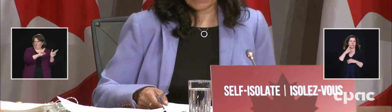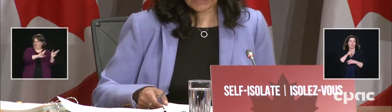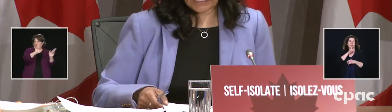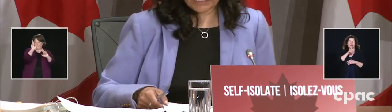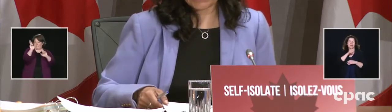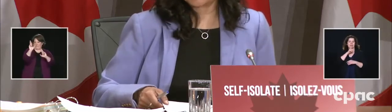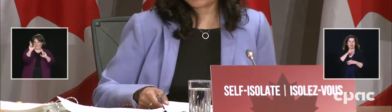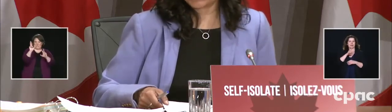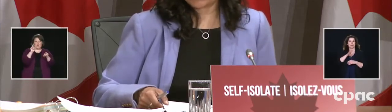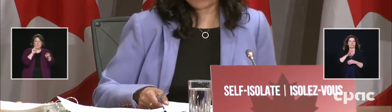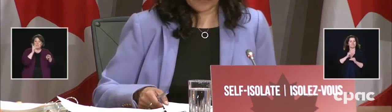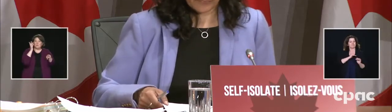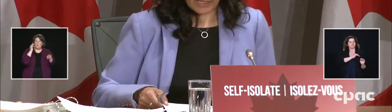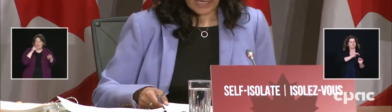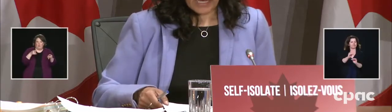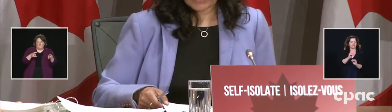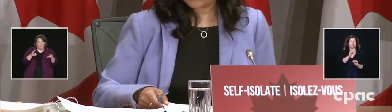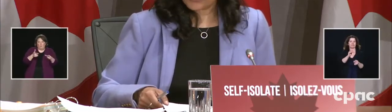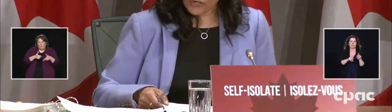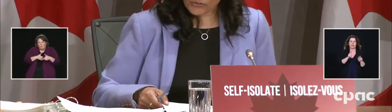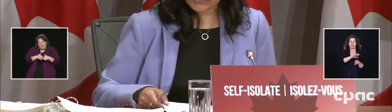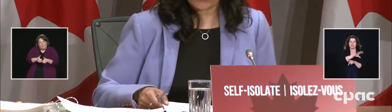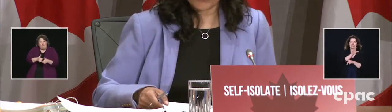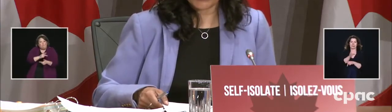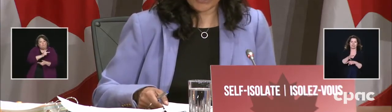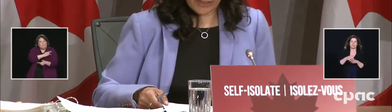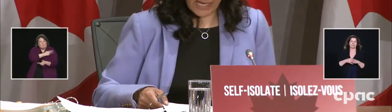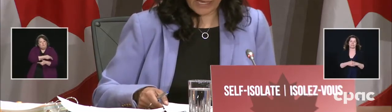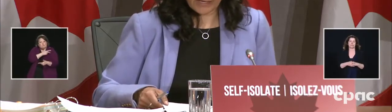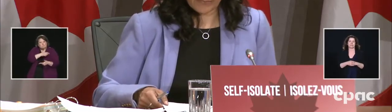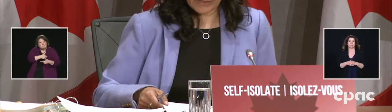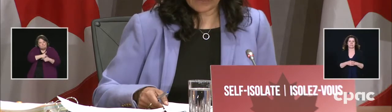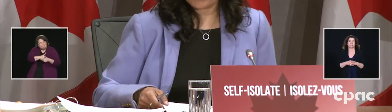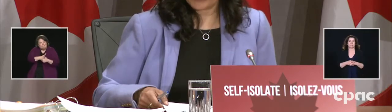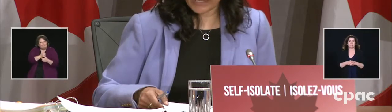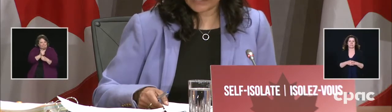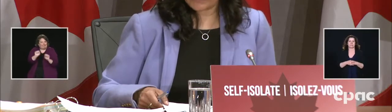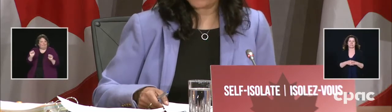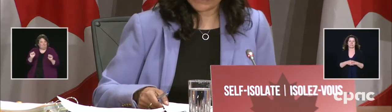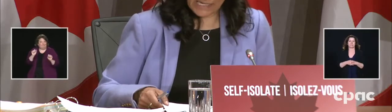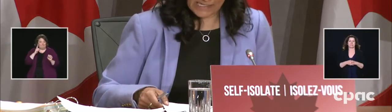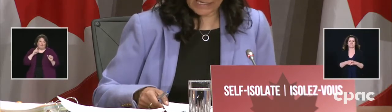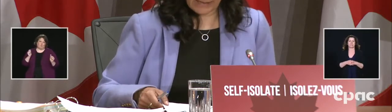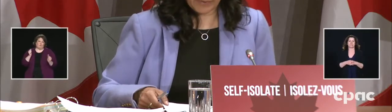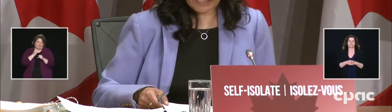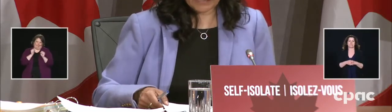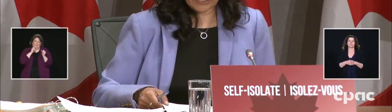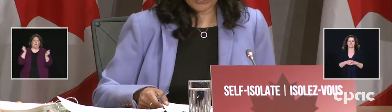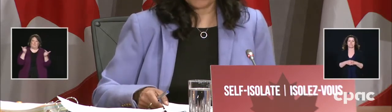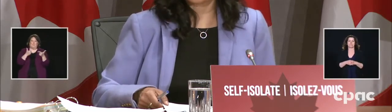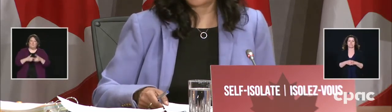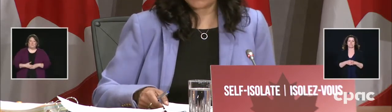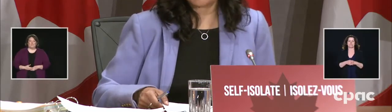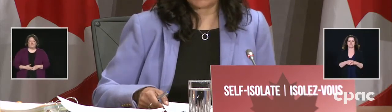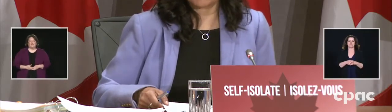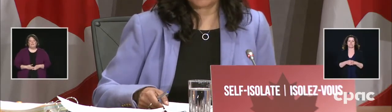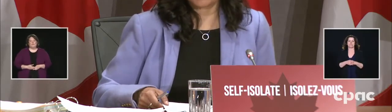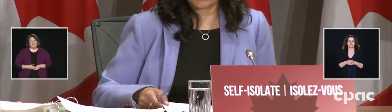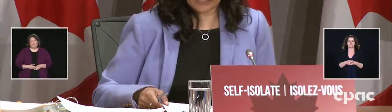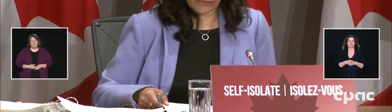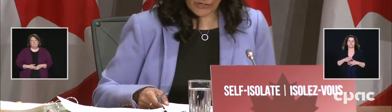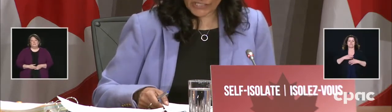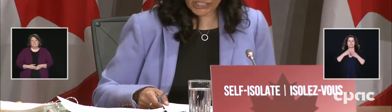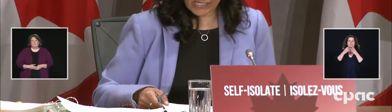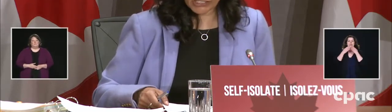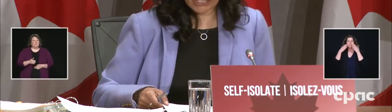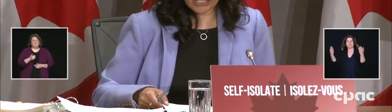Canadiennes et des Canadiens. I also want to thank the employees of Canadian companies who have stepped up